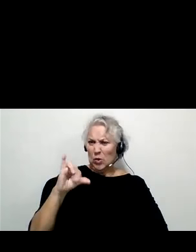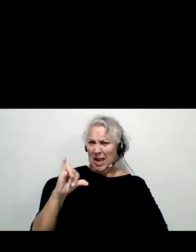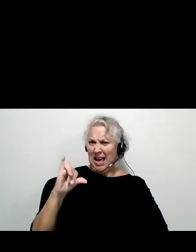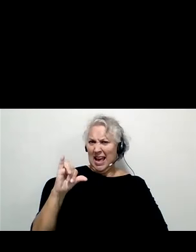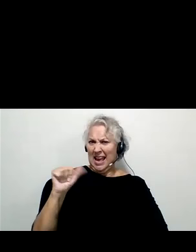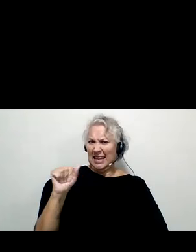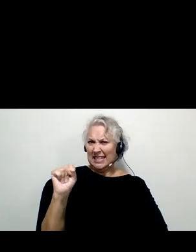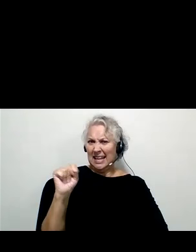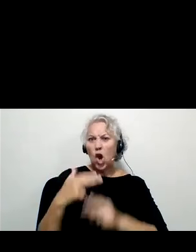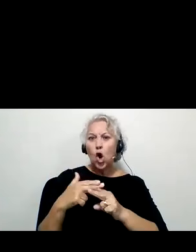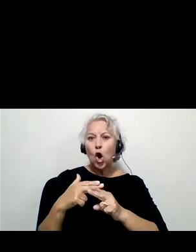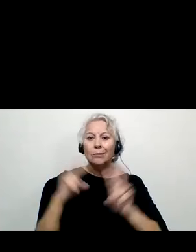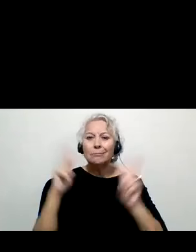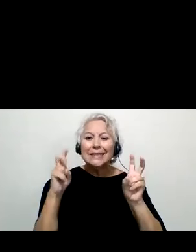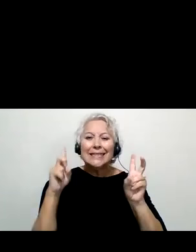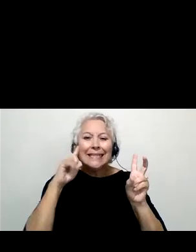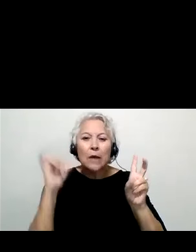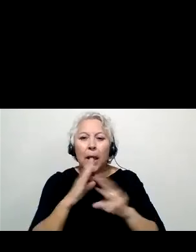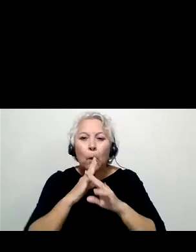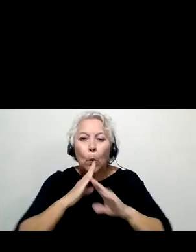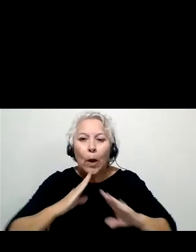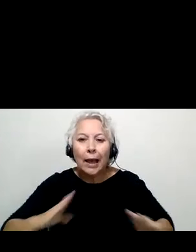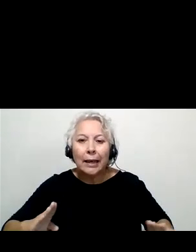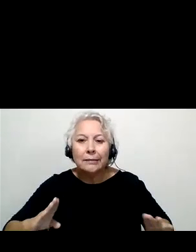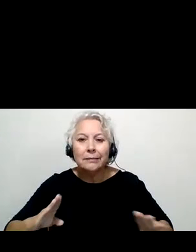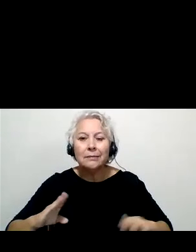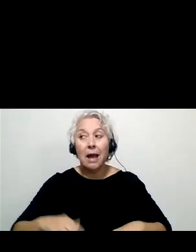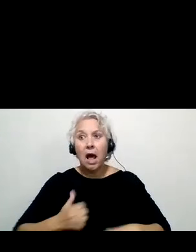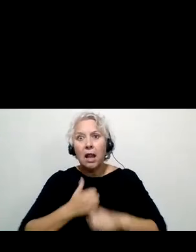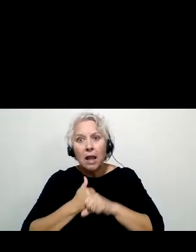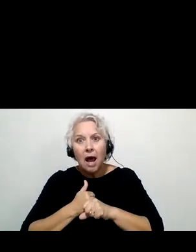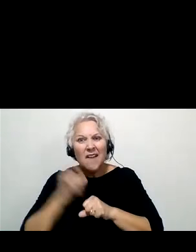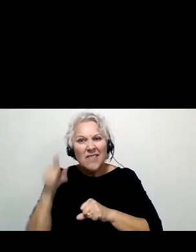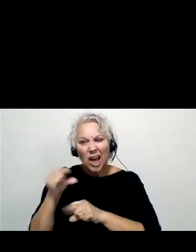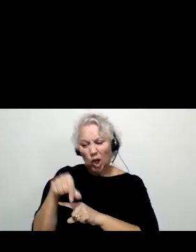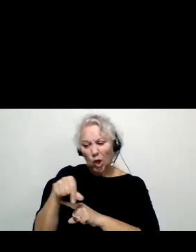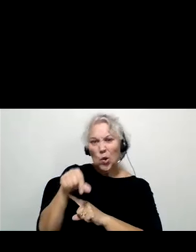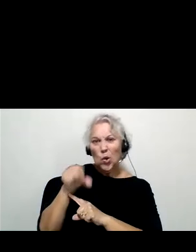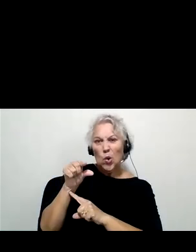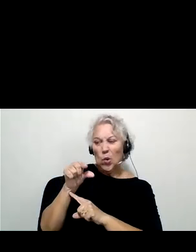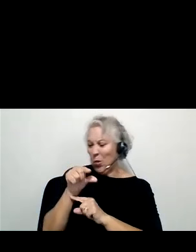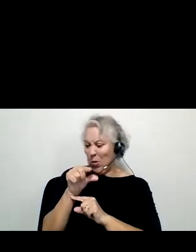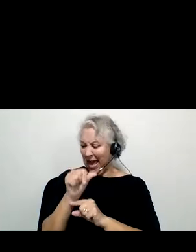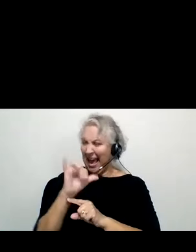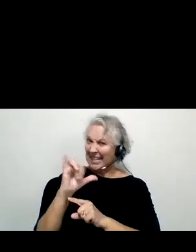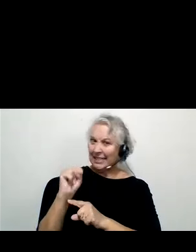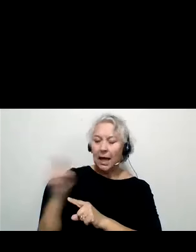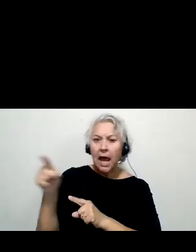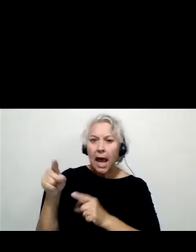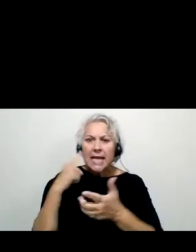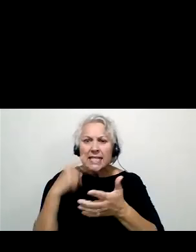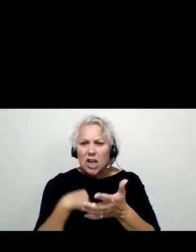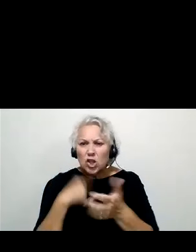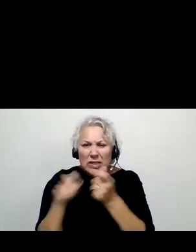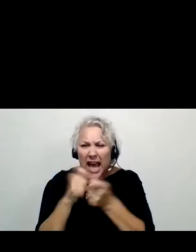in the field is called the QUIET. And what I love about the QUIET is it's a roadmap. It tells you how you should